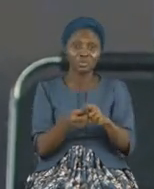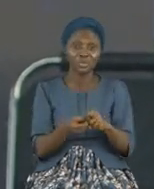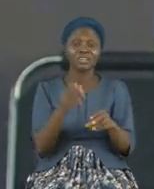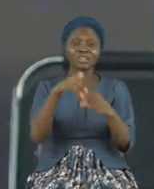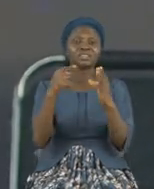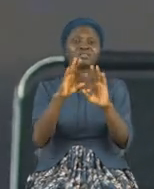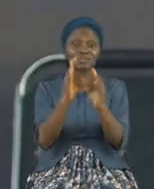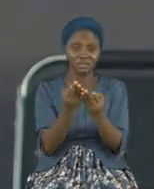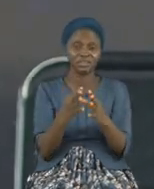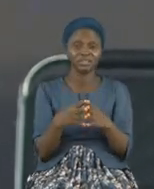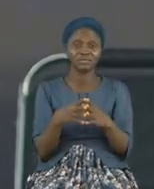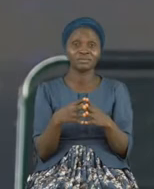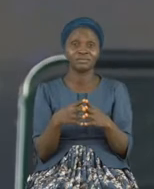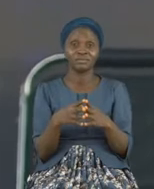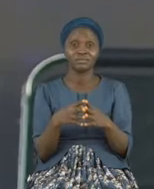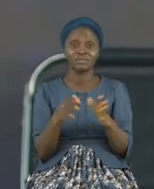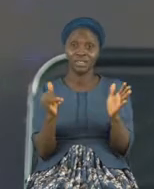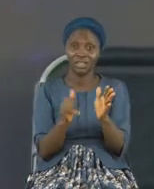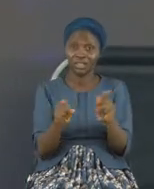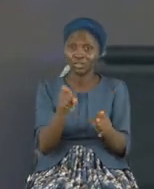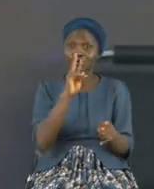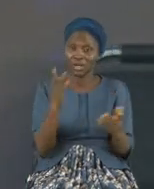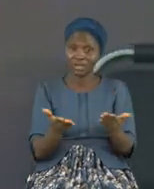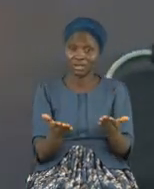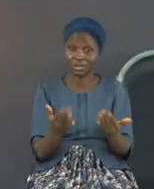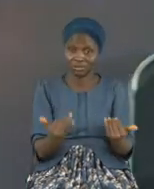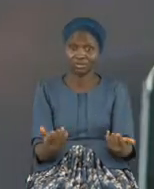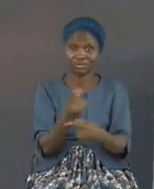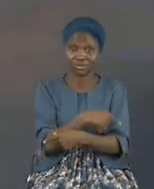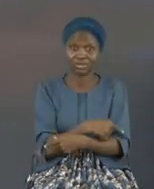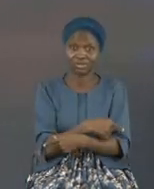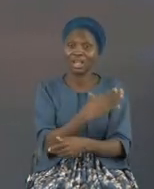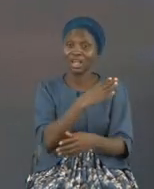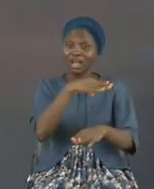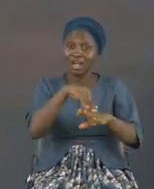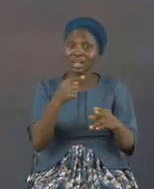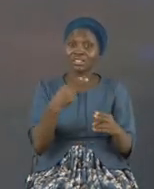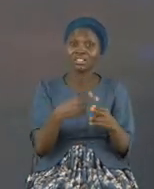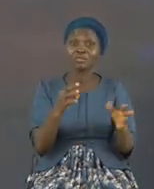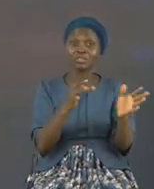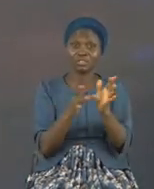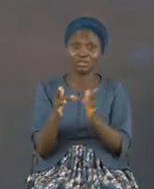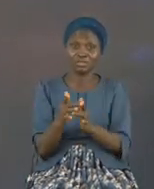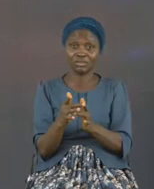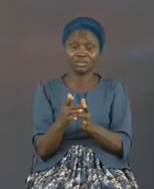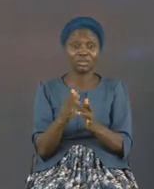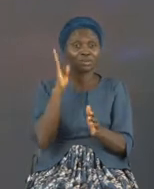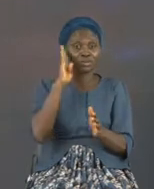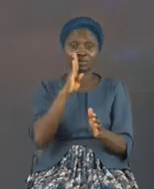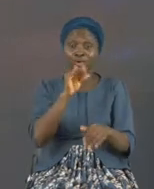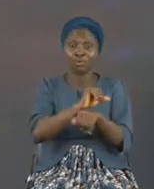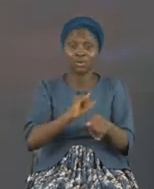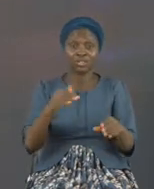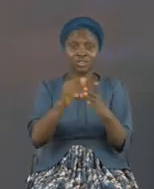family. As you are here today, and the name of Jesus will be effective in your life,